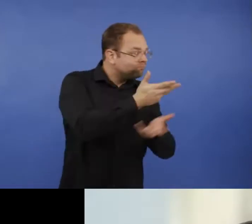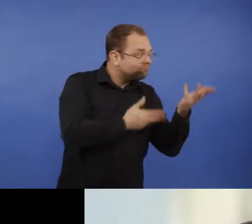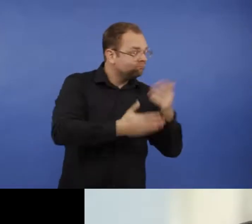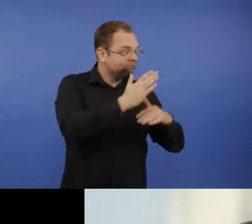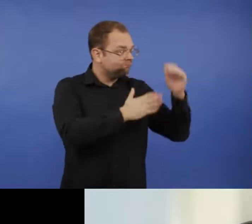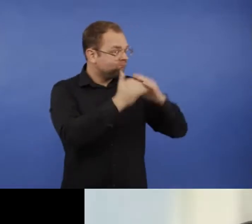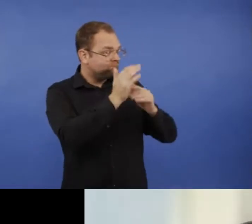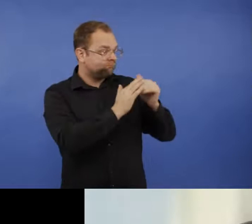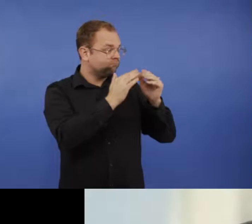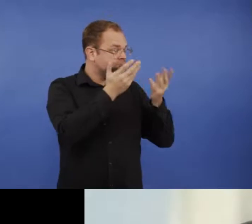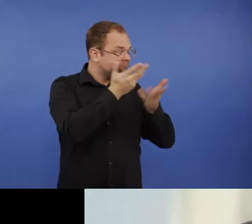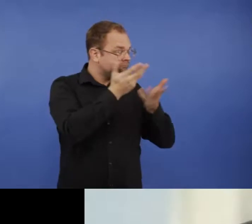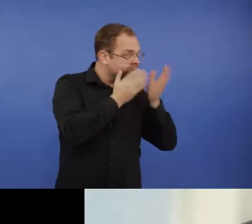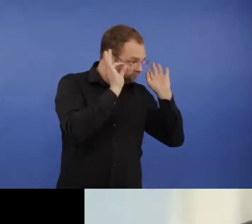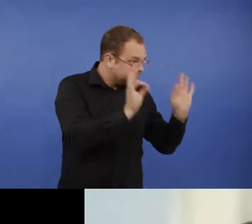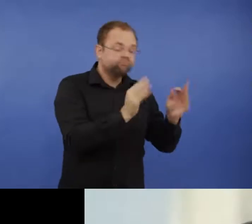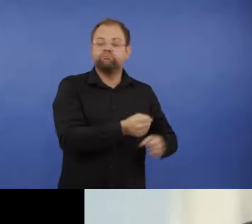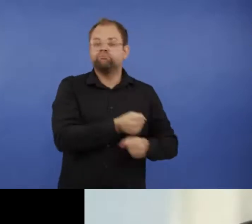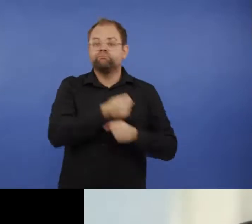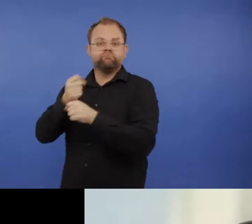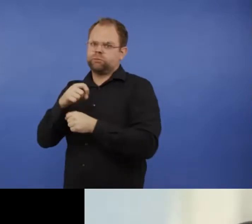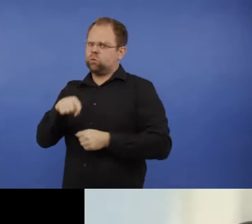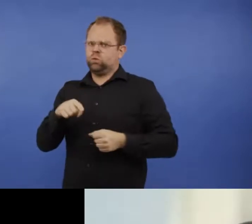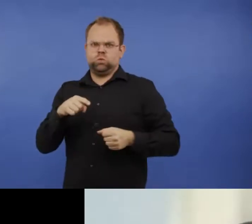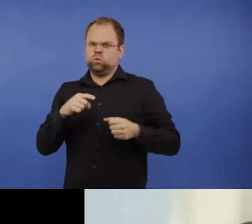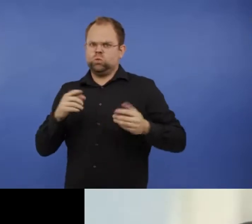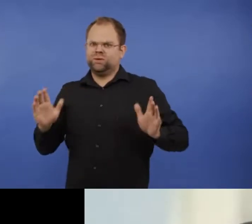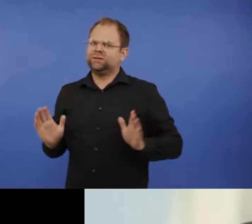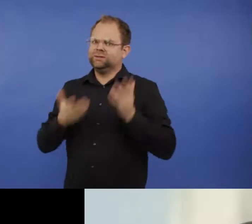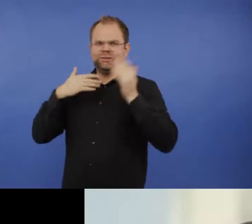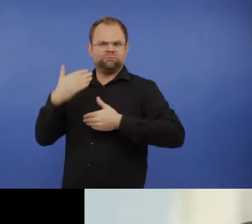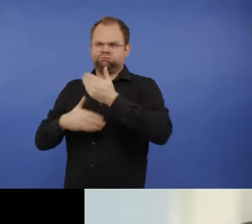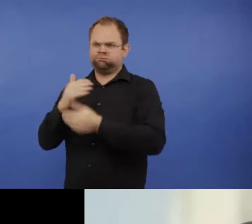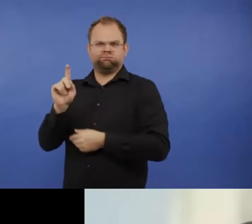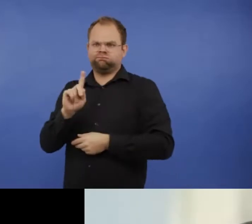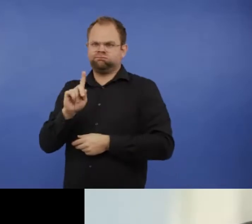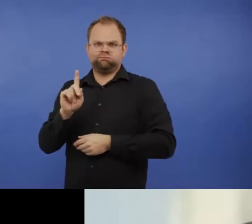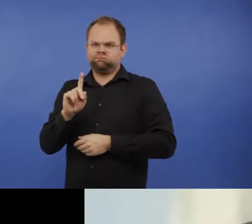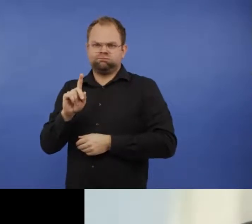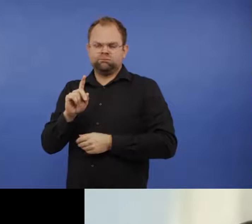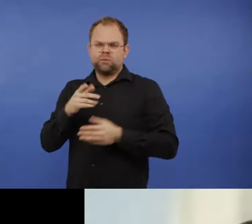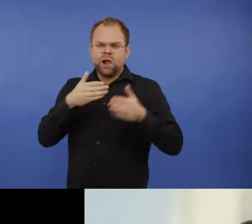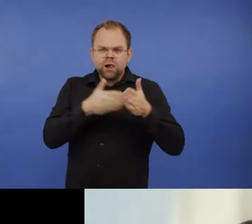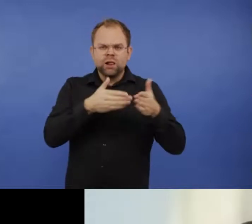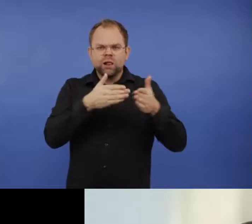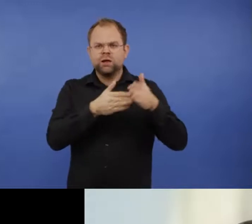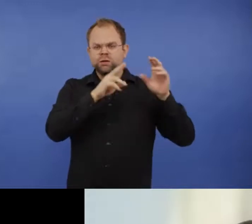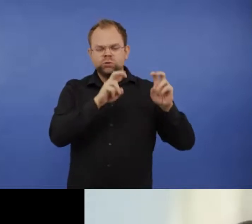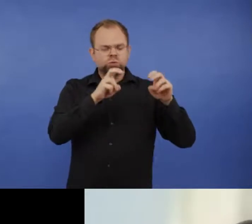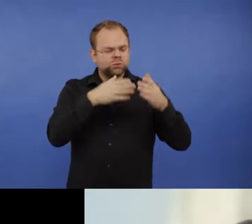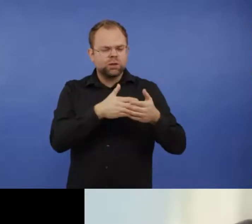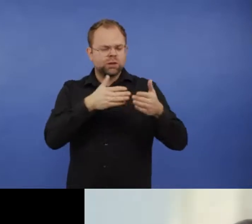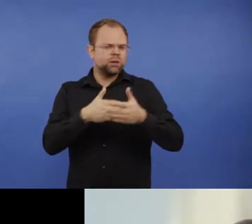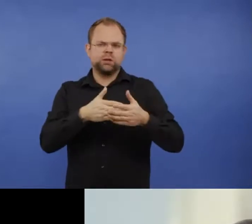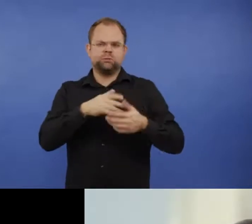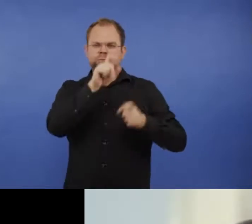extreme conflicts, protracted conflicts, many of them have not had any experiences in even the simplest forms